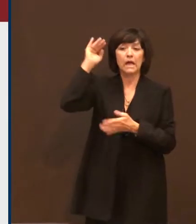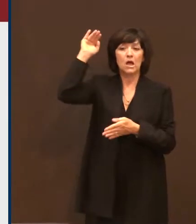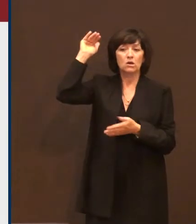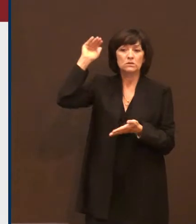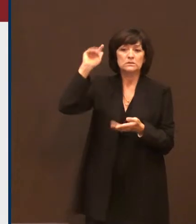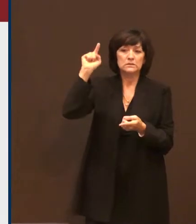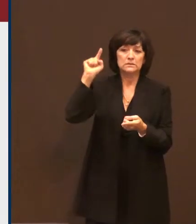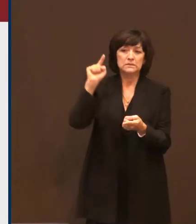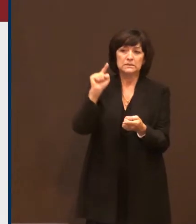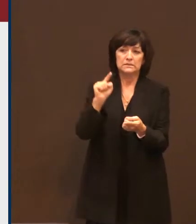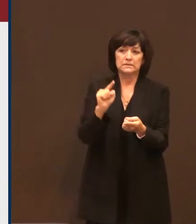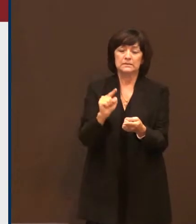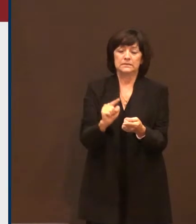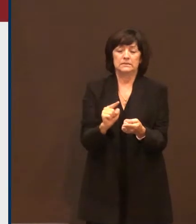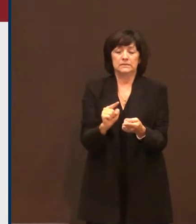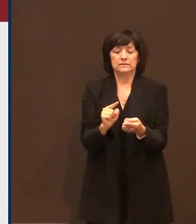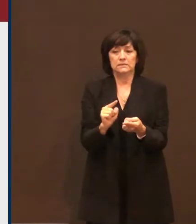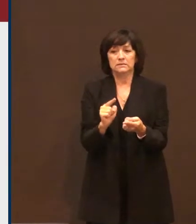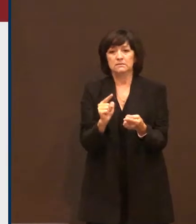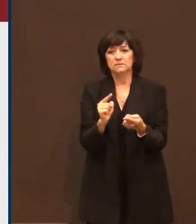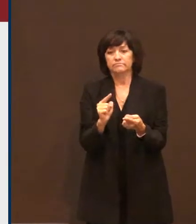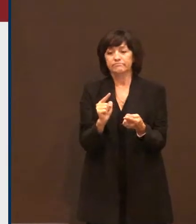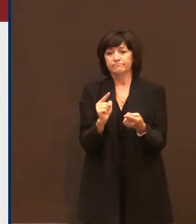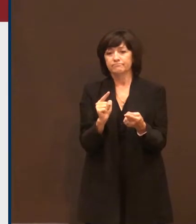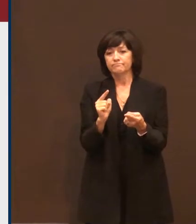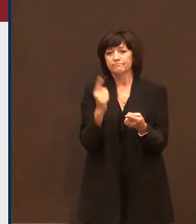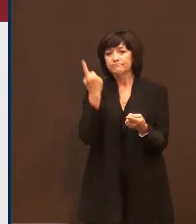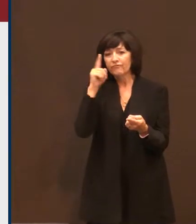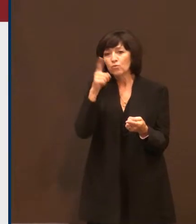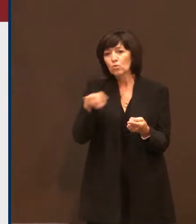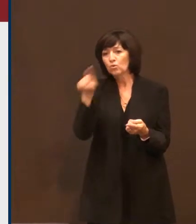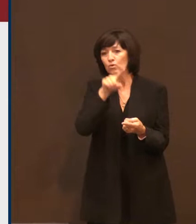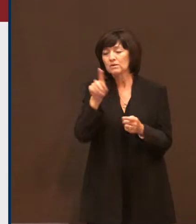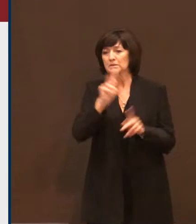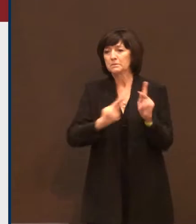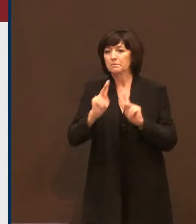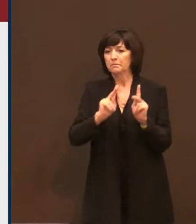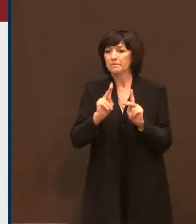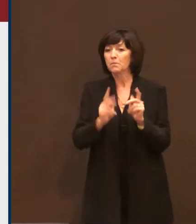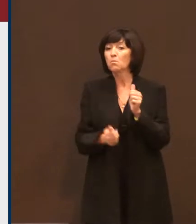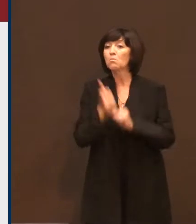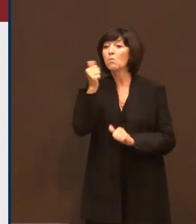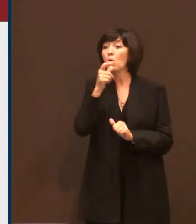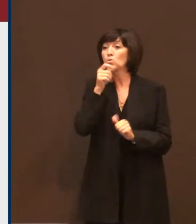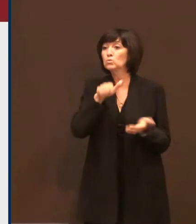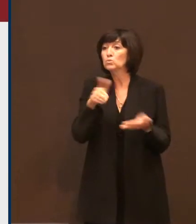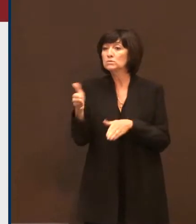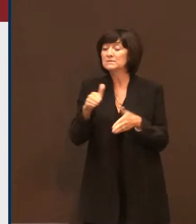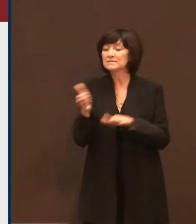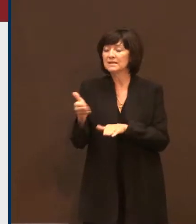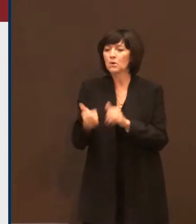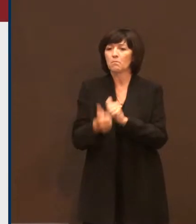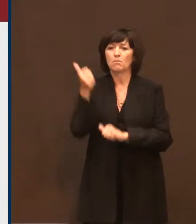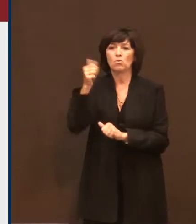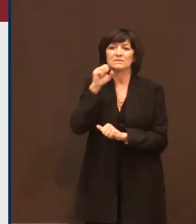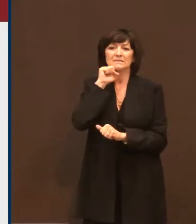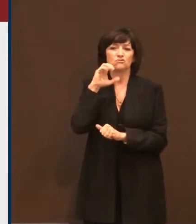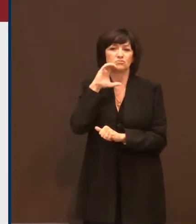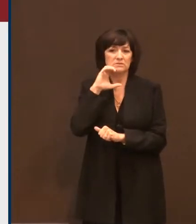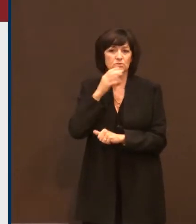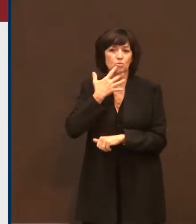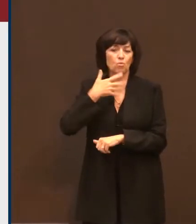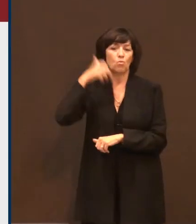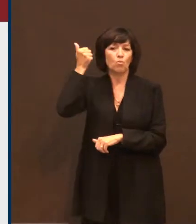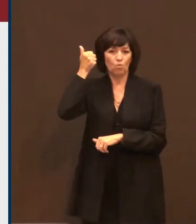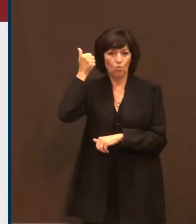and for family members whose seniors are mostly at risk there. we're doing a better